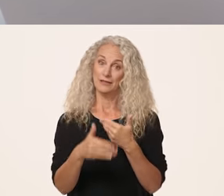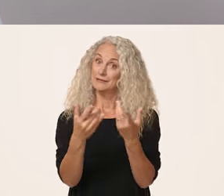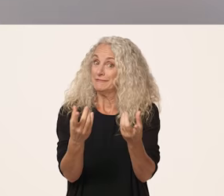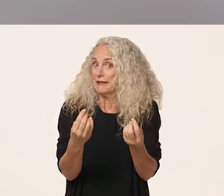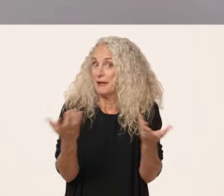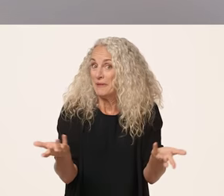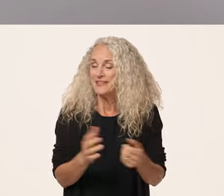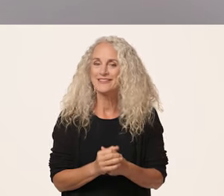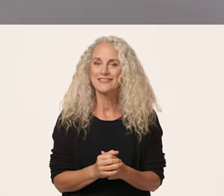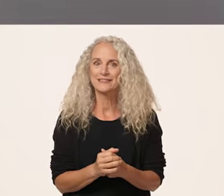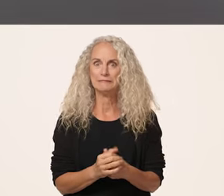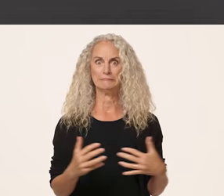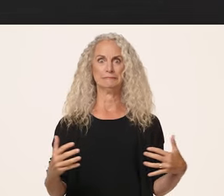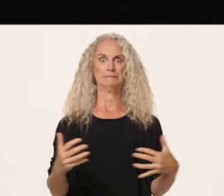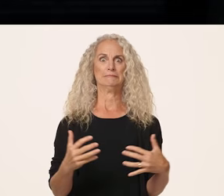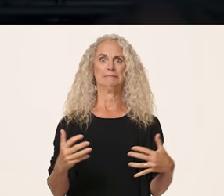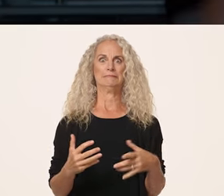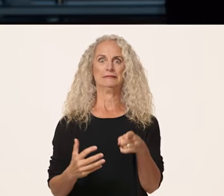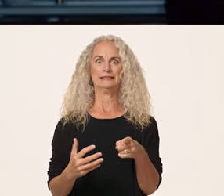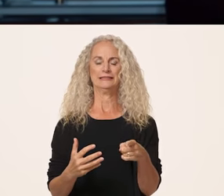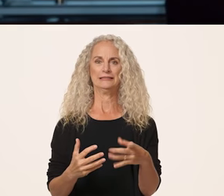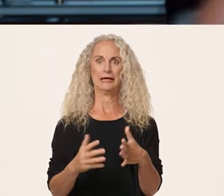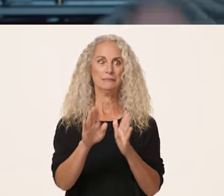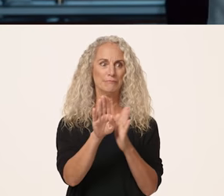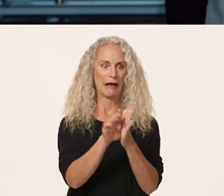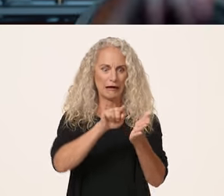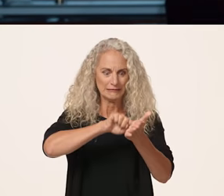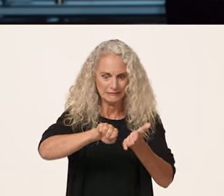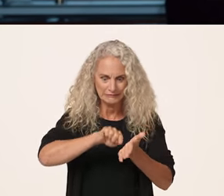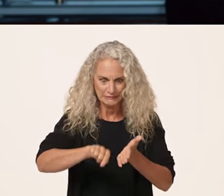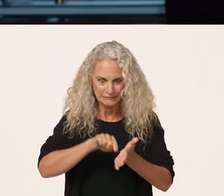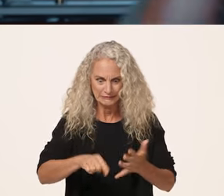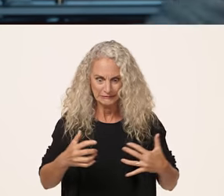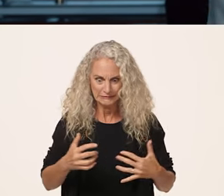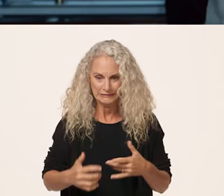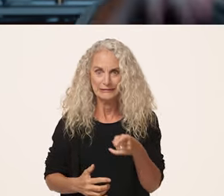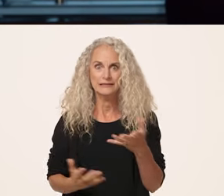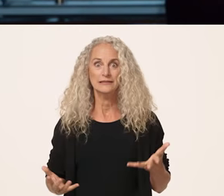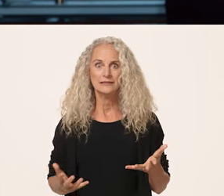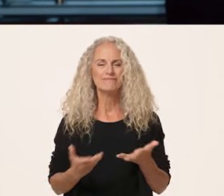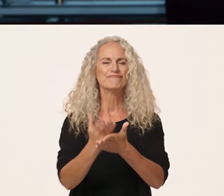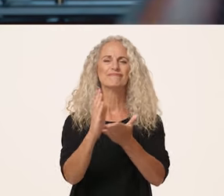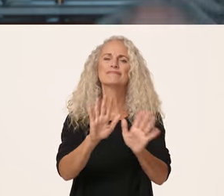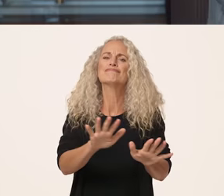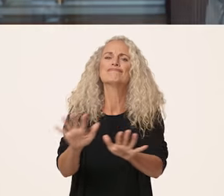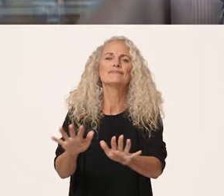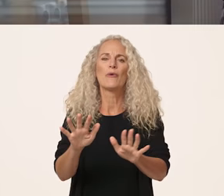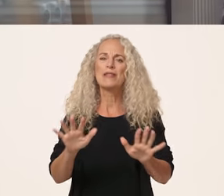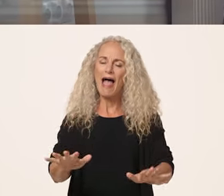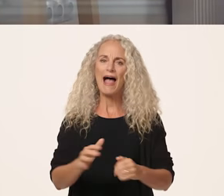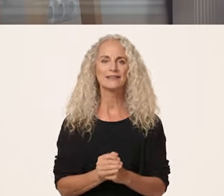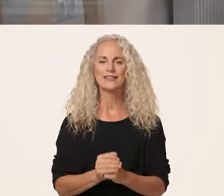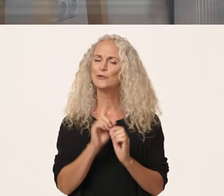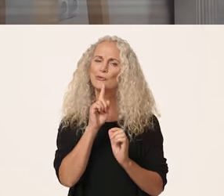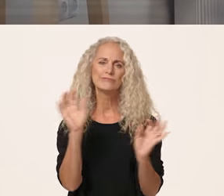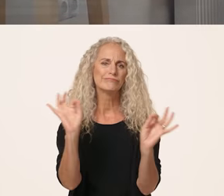The next step is the dreaded background check. All right, relax.